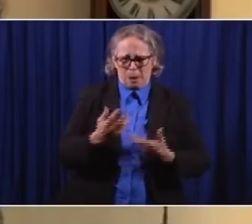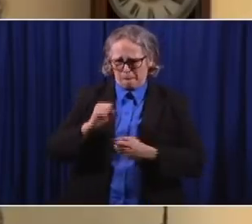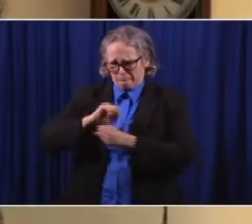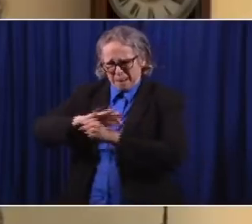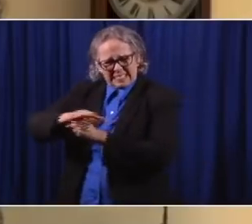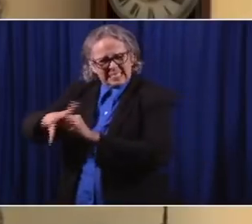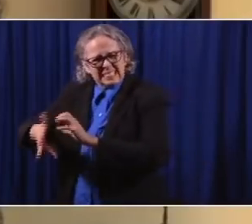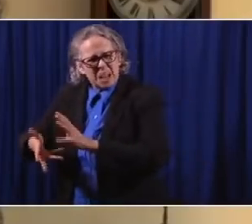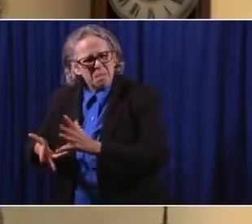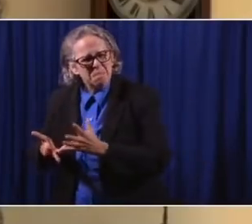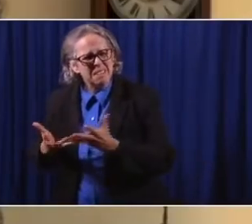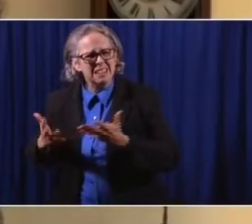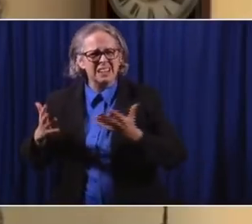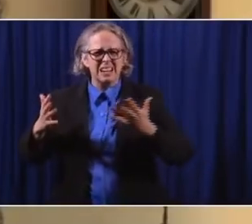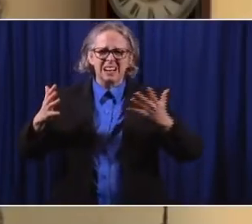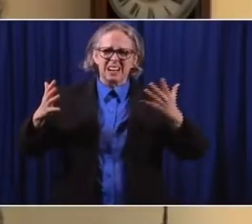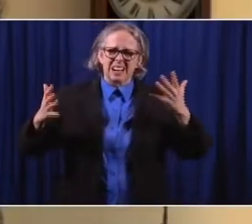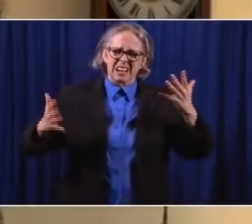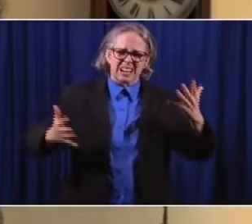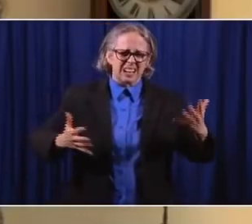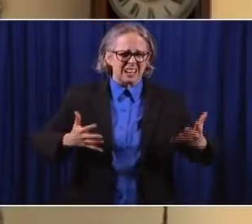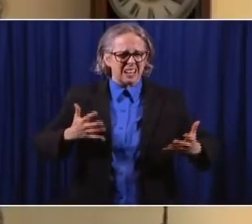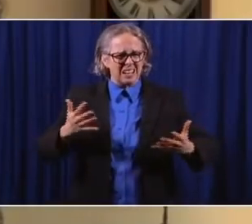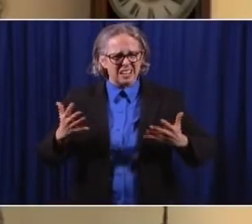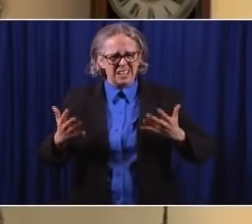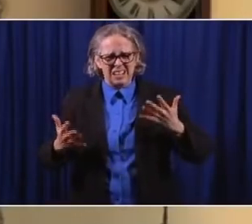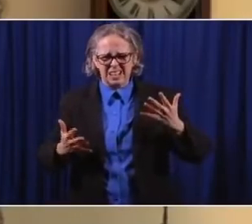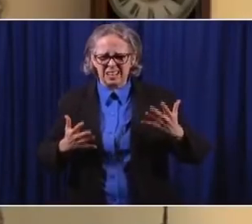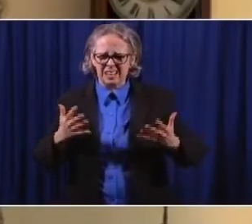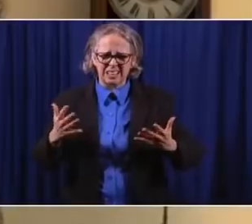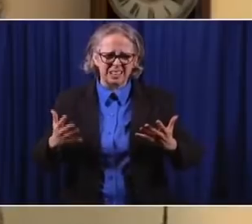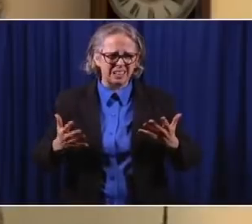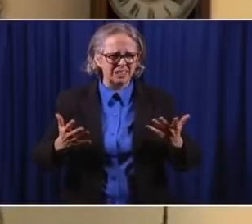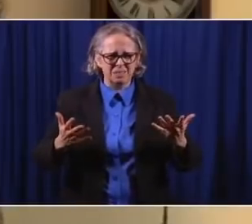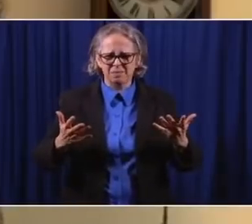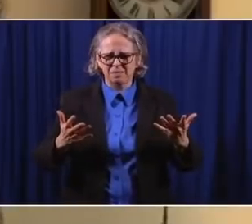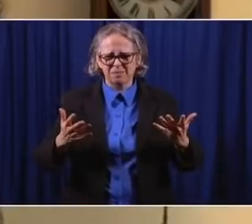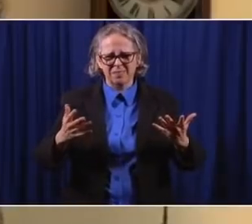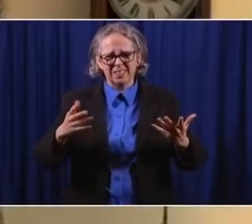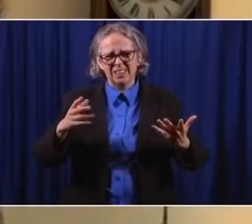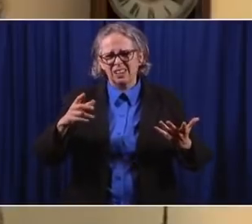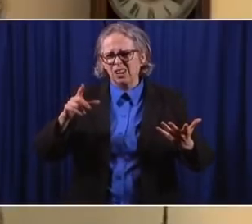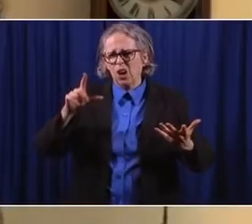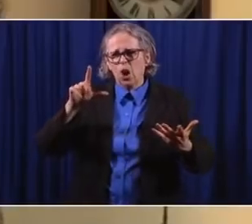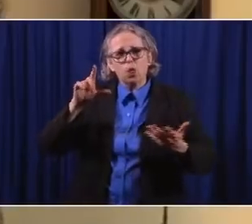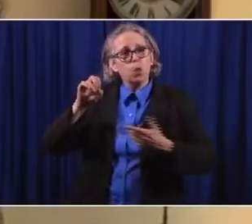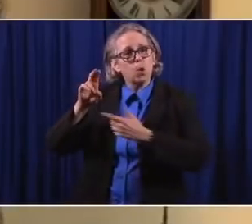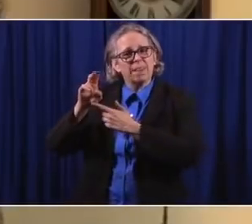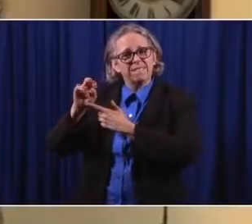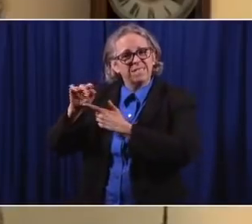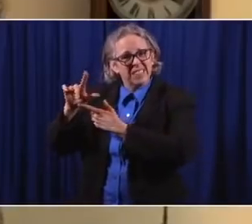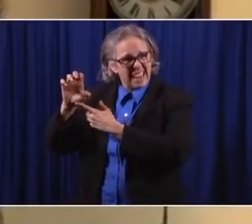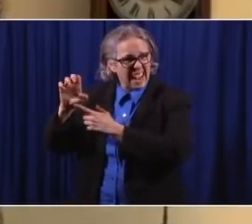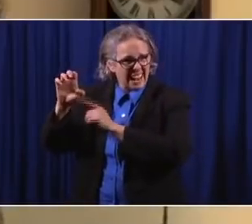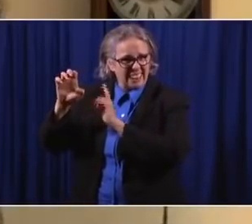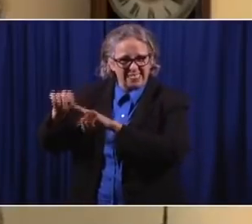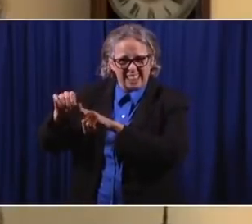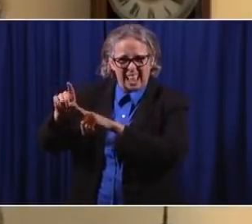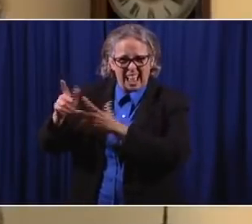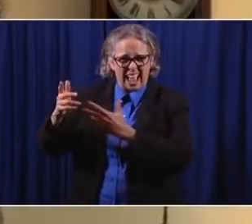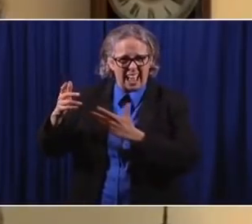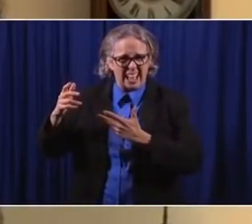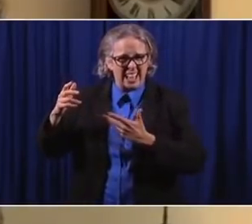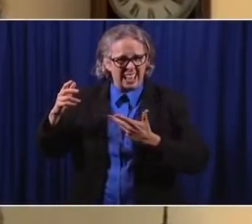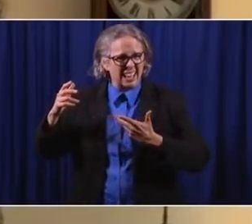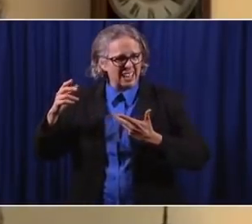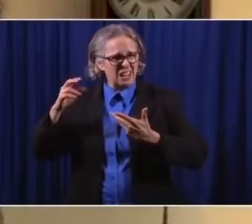We've got a tragedy that occurred in Louisville some months ago. We have an announcement about indictments not being